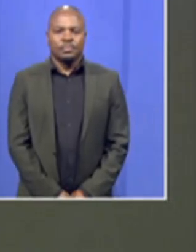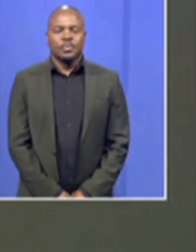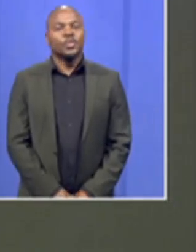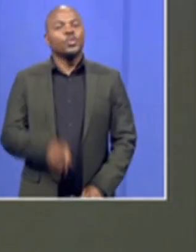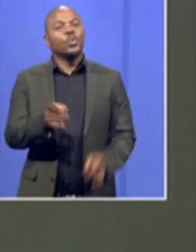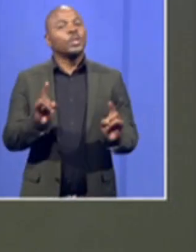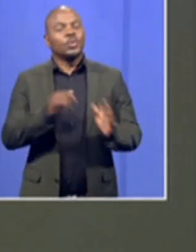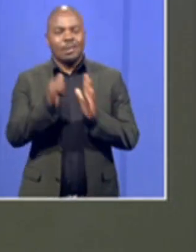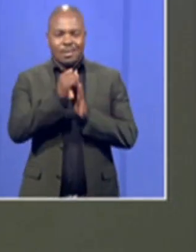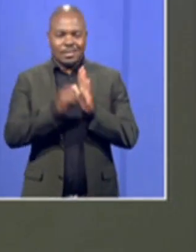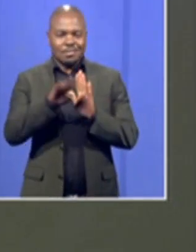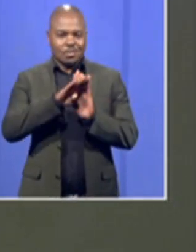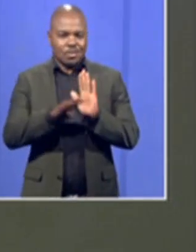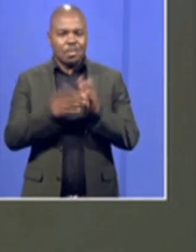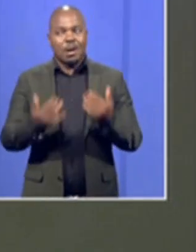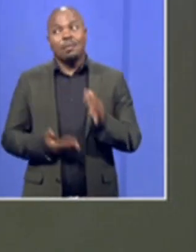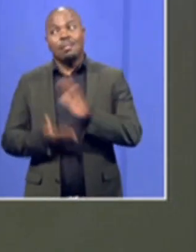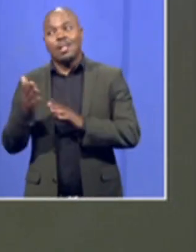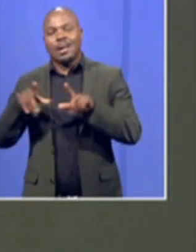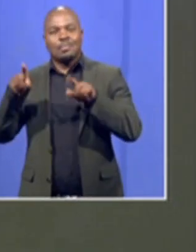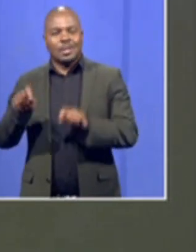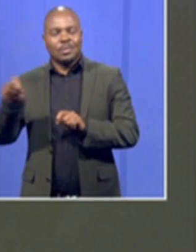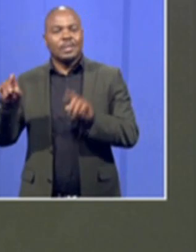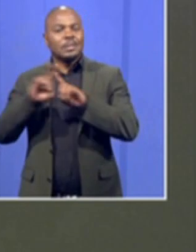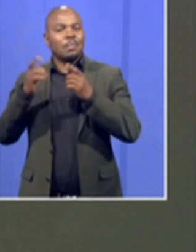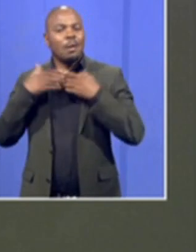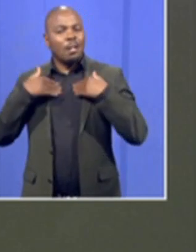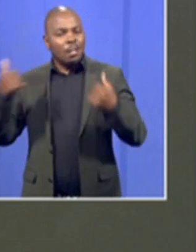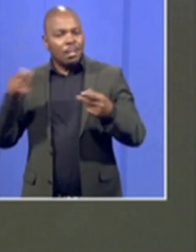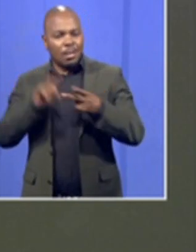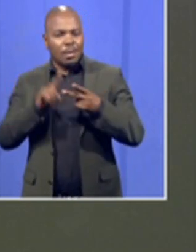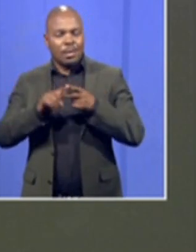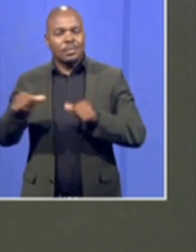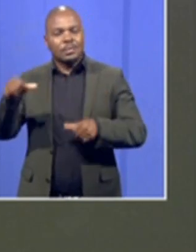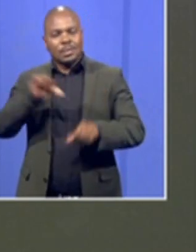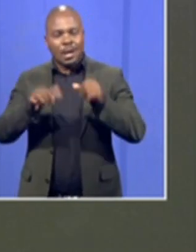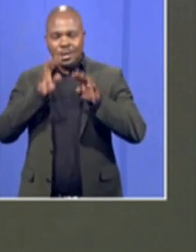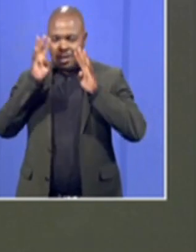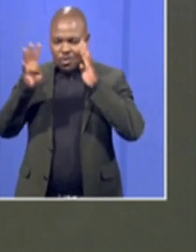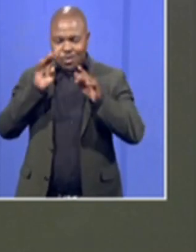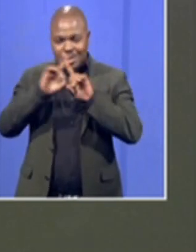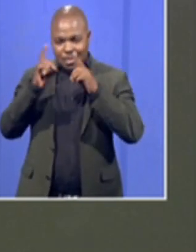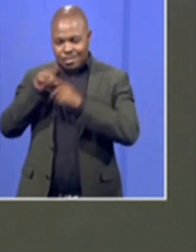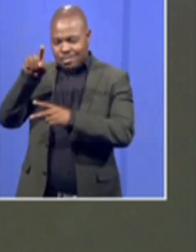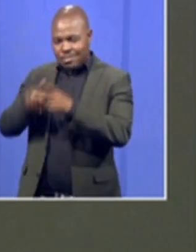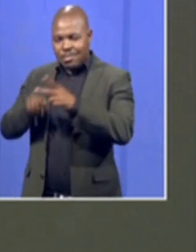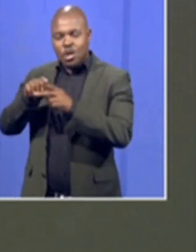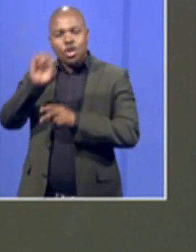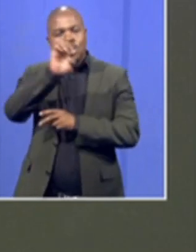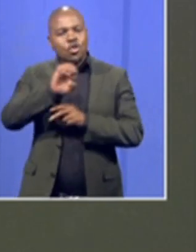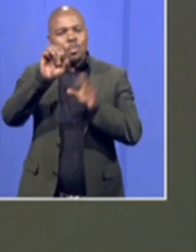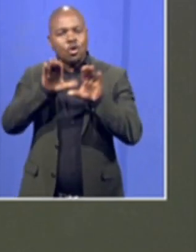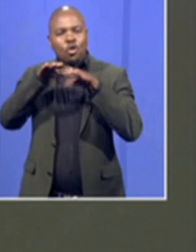You're watching The Agenda. We take you to Cape Town now, where the Department of Health and Department of Science and Innovation will lead a European